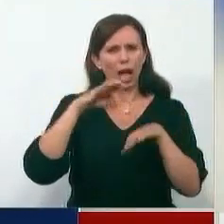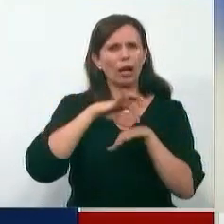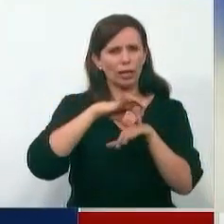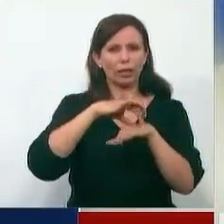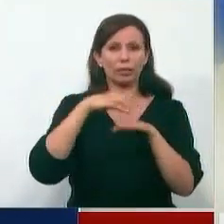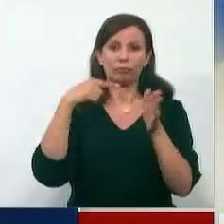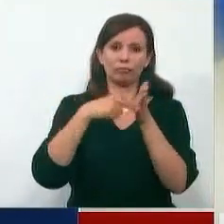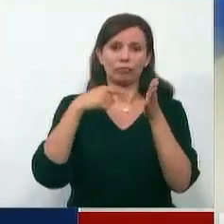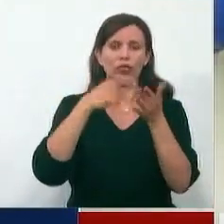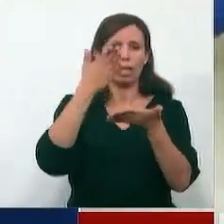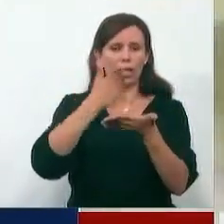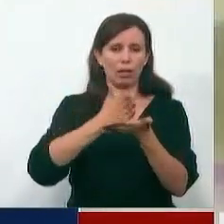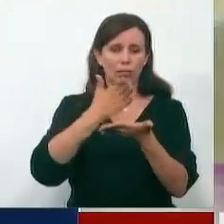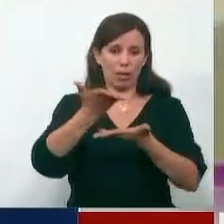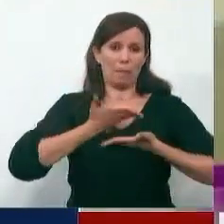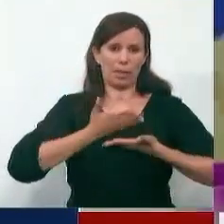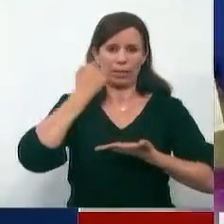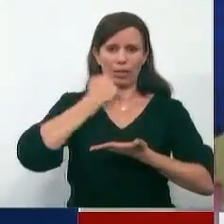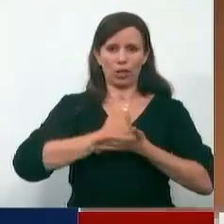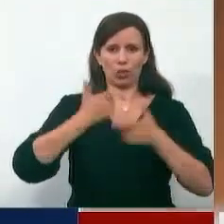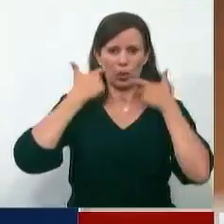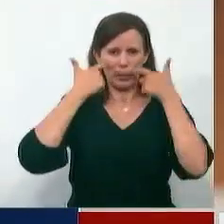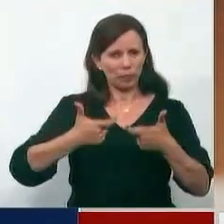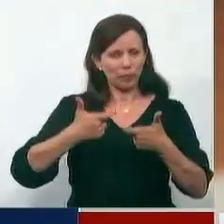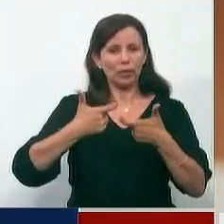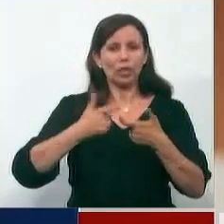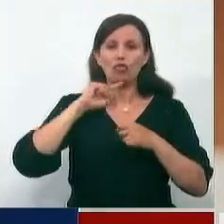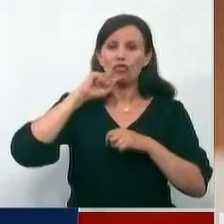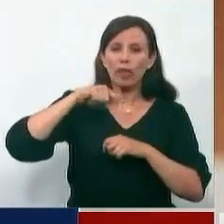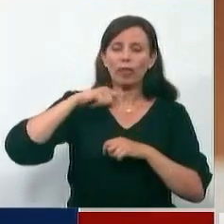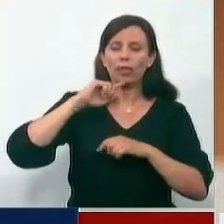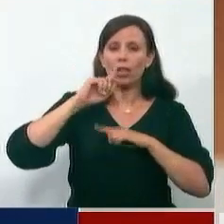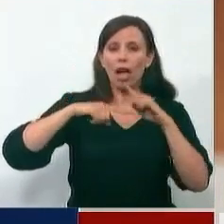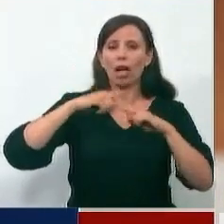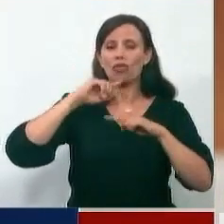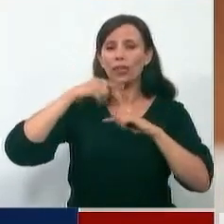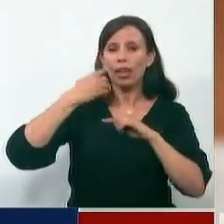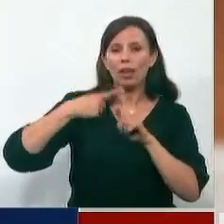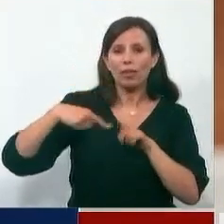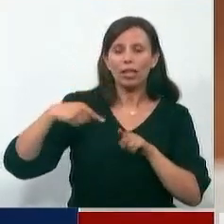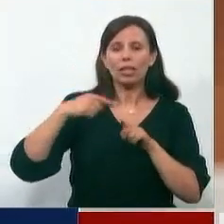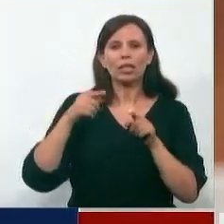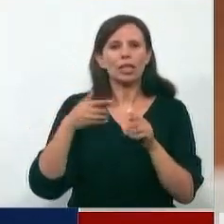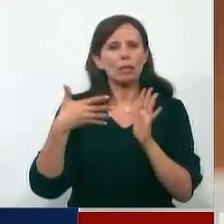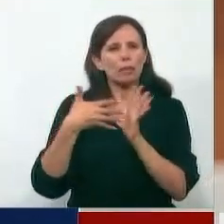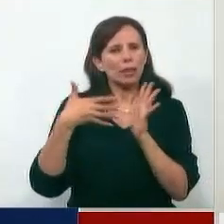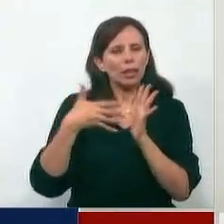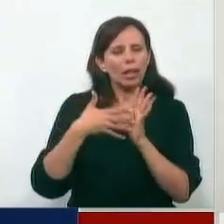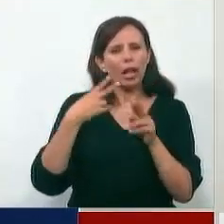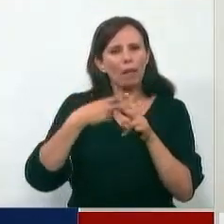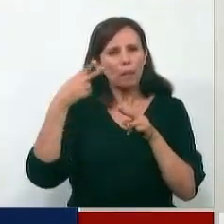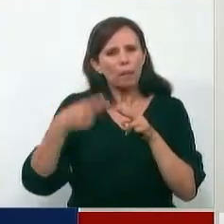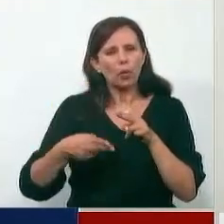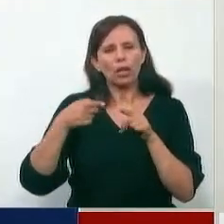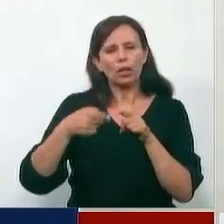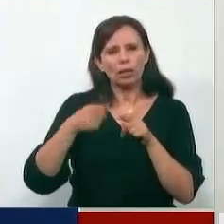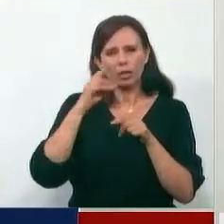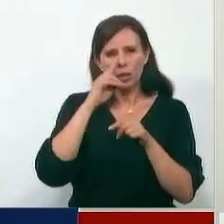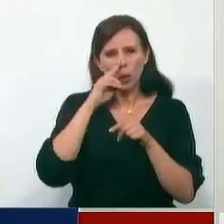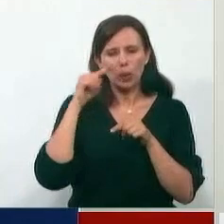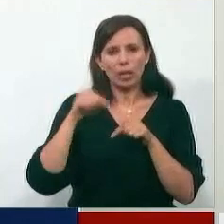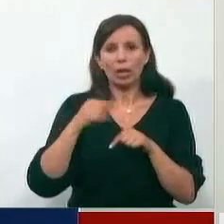research to achieve all the regulatory approvals. The estimate is that within a year or a year and a half there will be pilots in